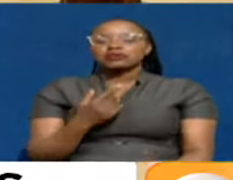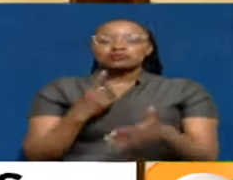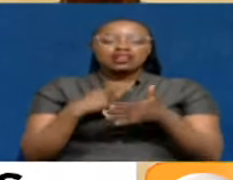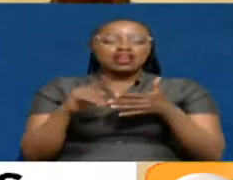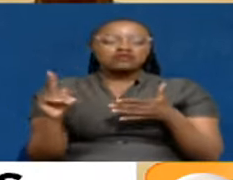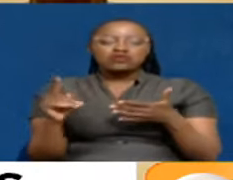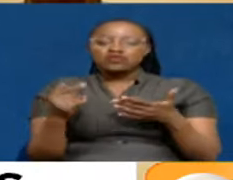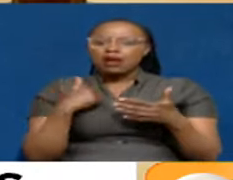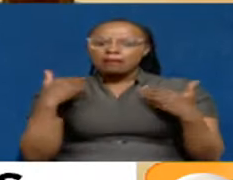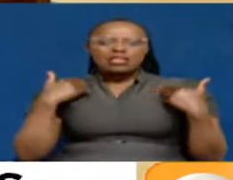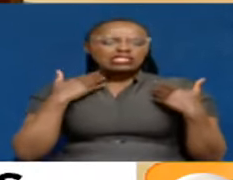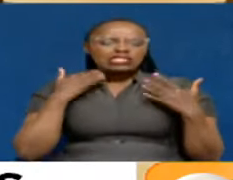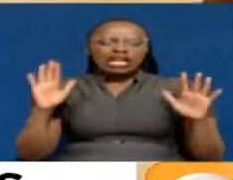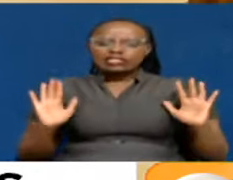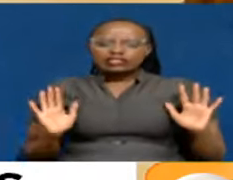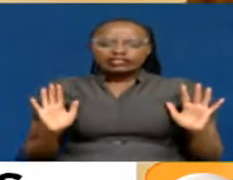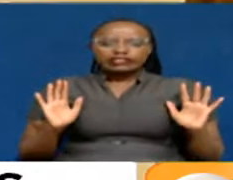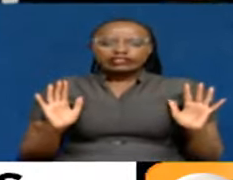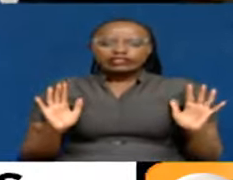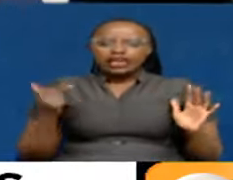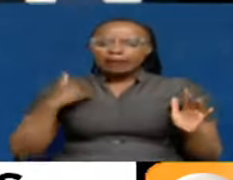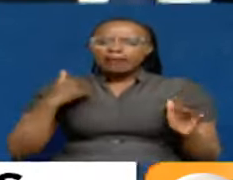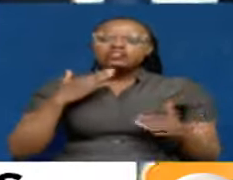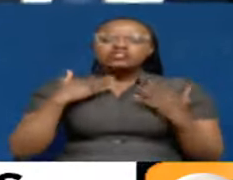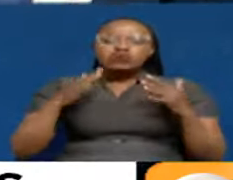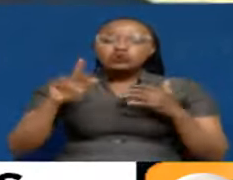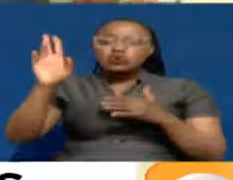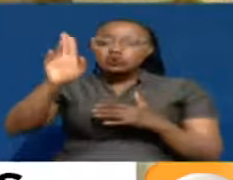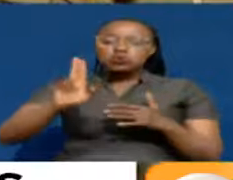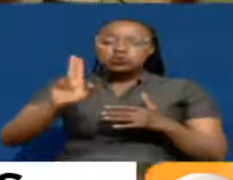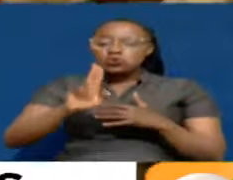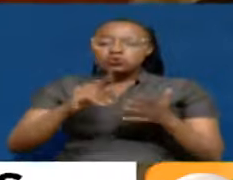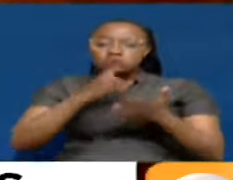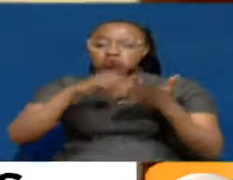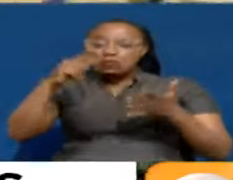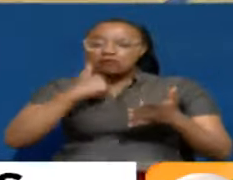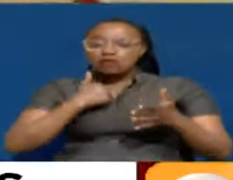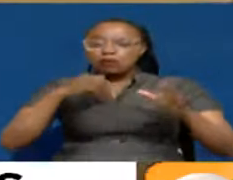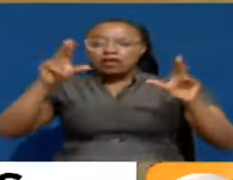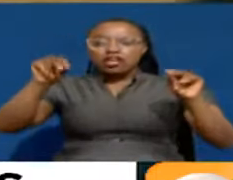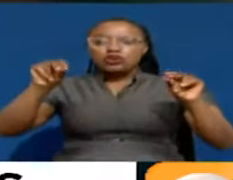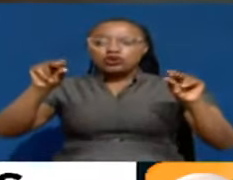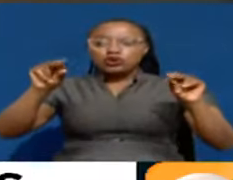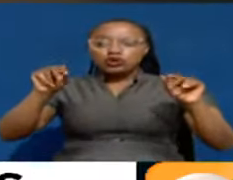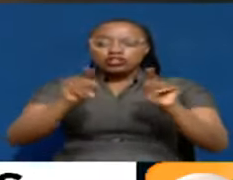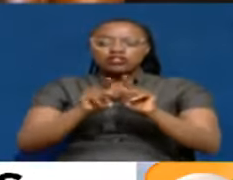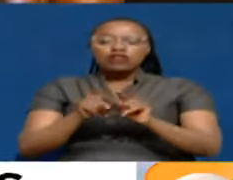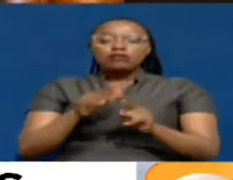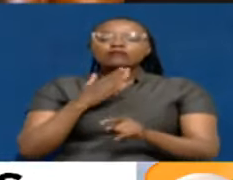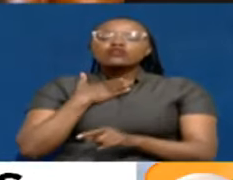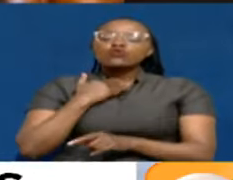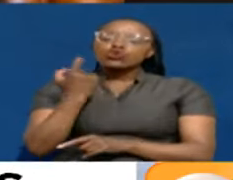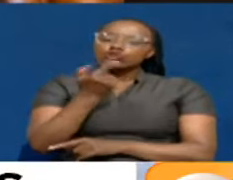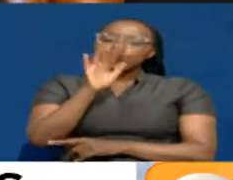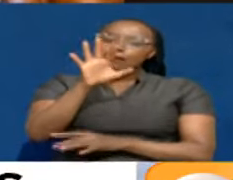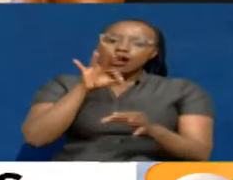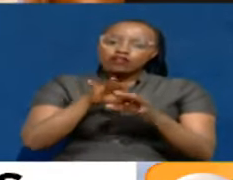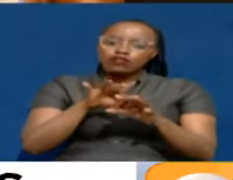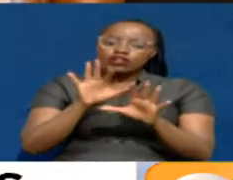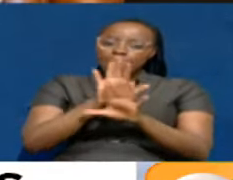Endorsement. Sitaki. Endorsement ya Uhuru. Kile mimi nitataka ni kura yake.